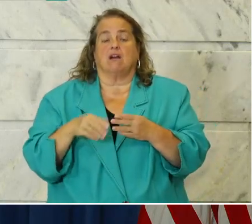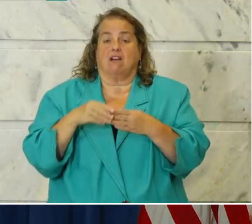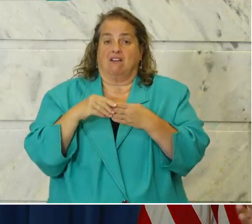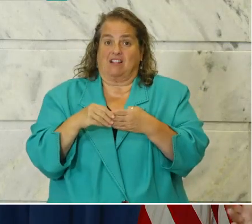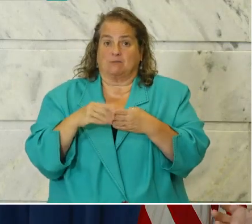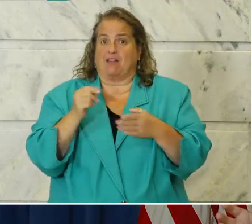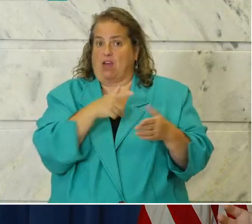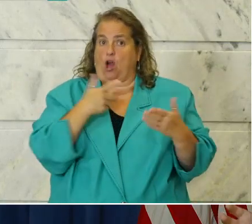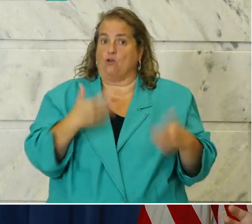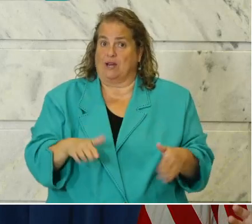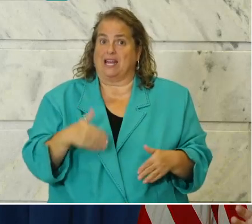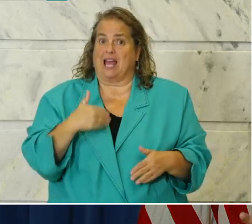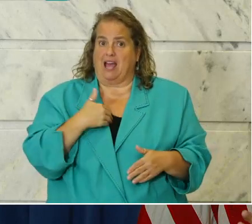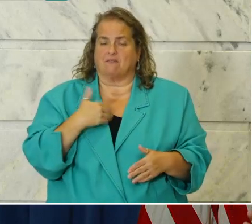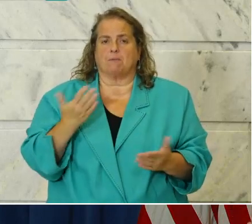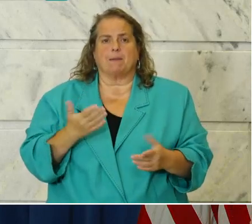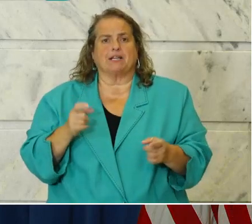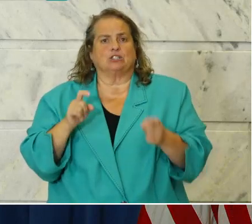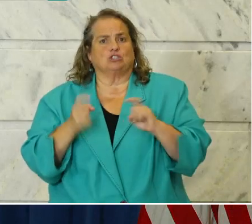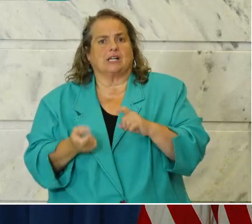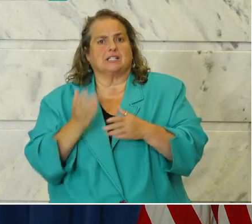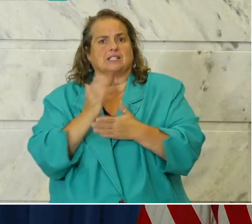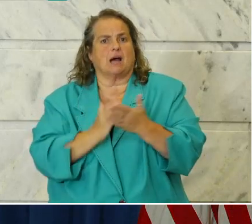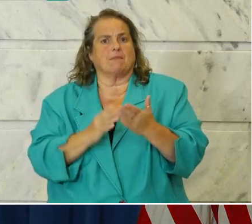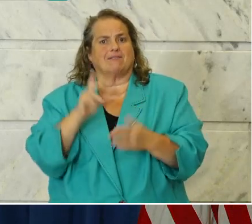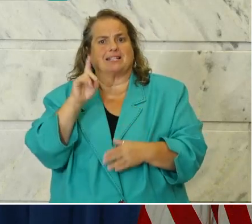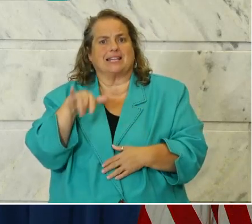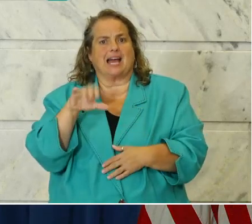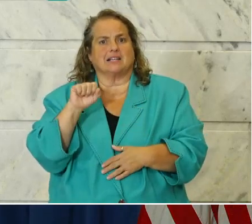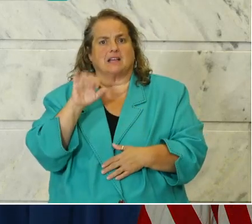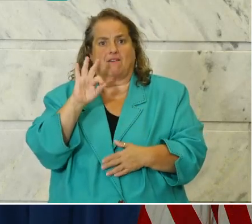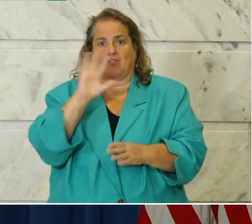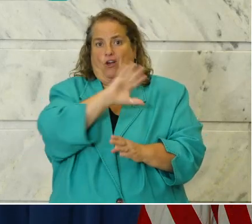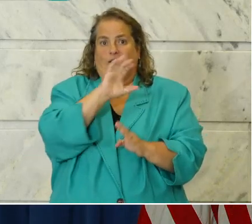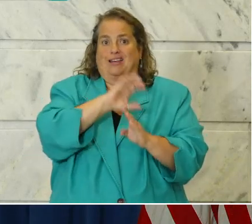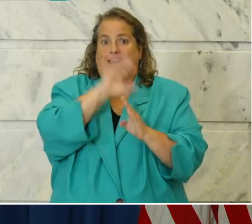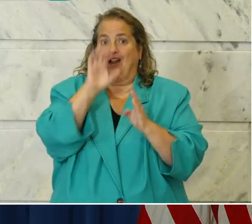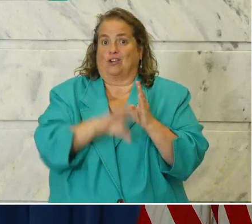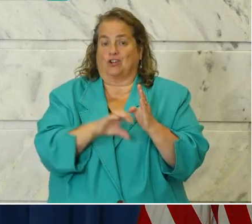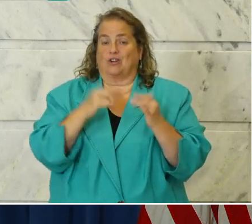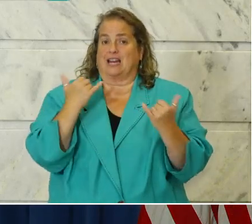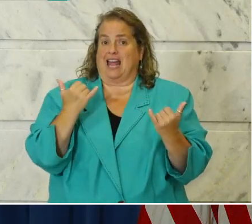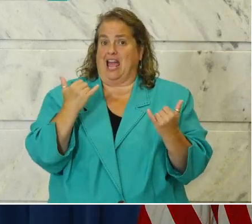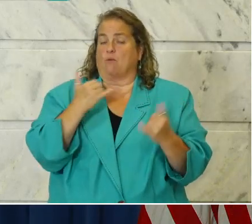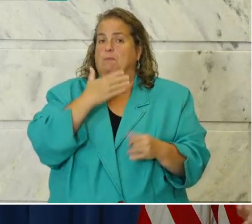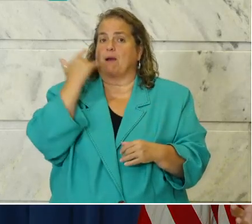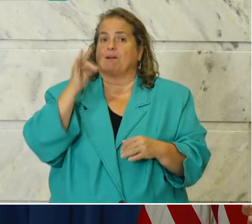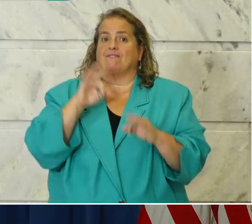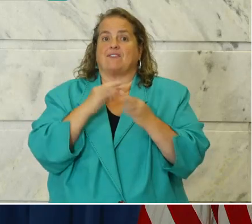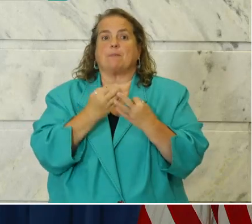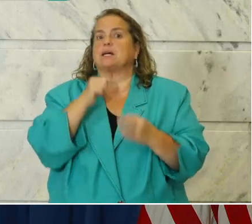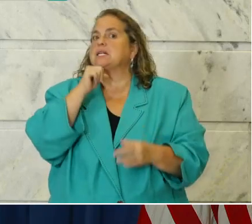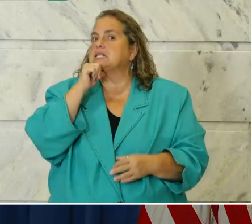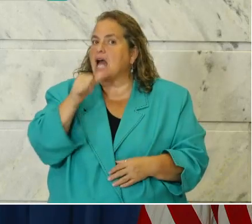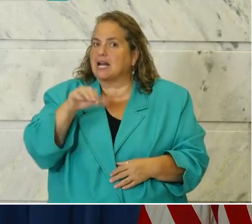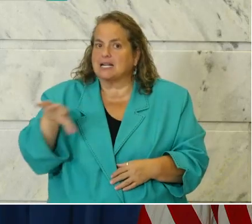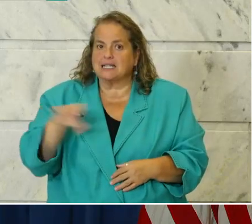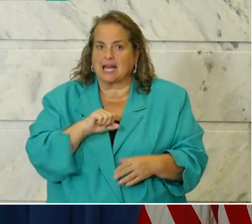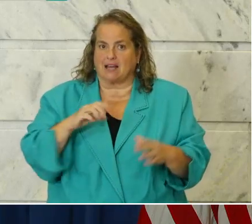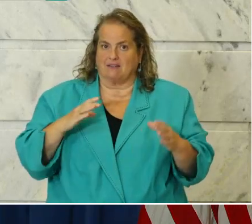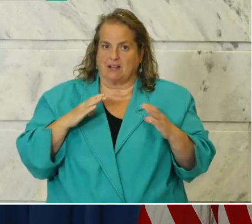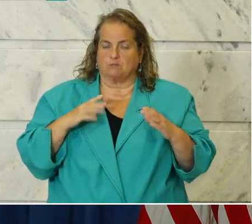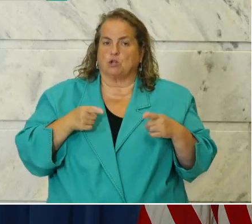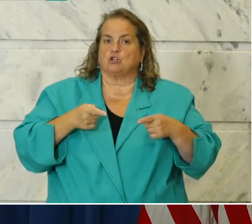this, maybe changing some of the days of the calendar. Right now, it would be better if our families did not take vacations during a